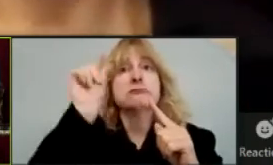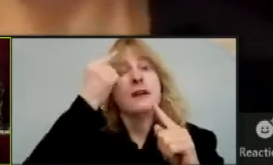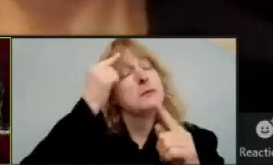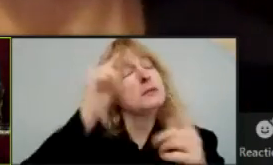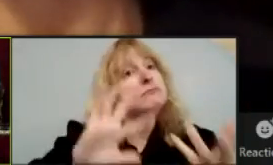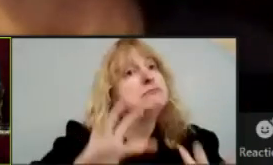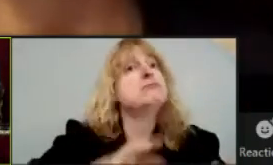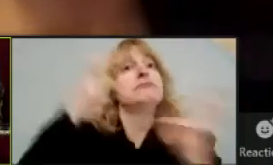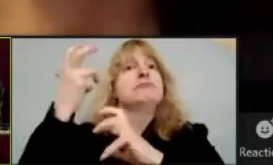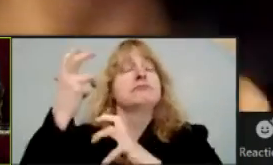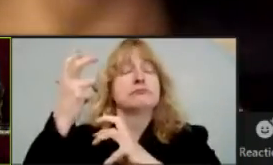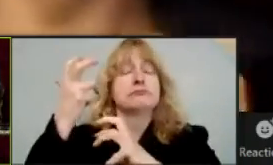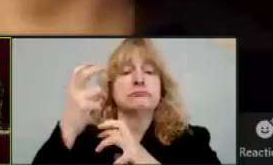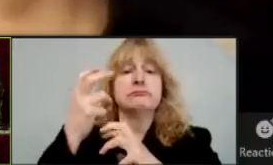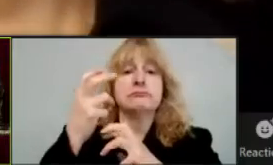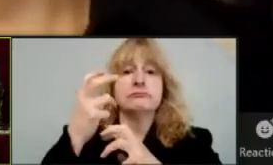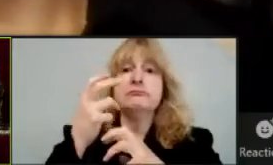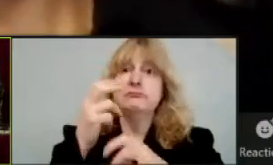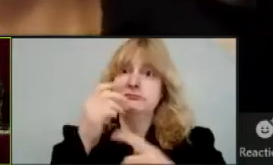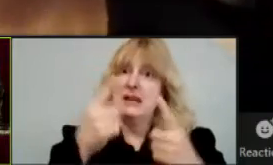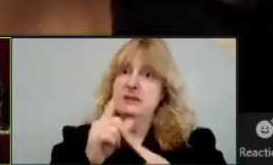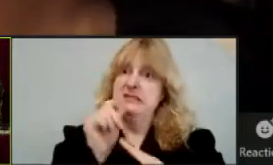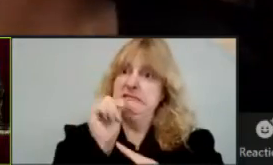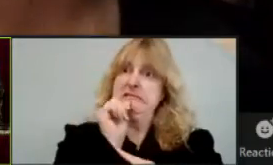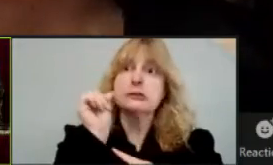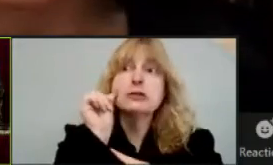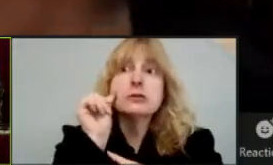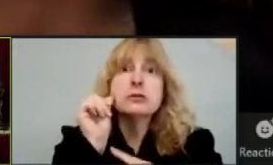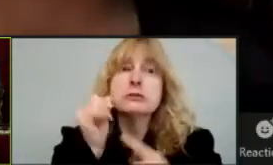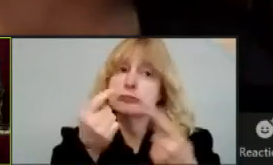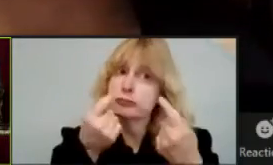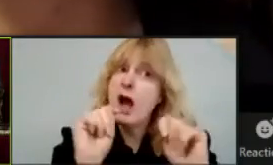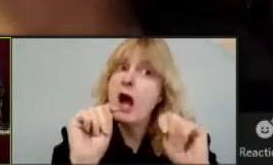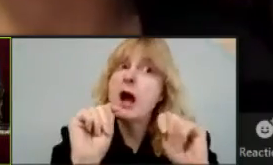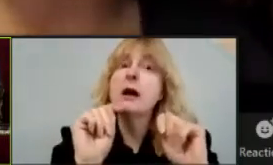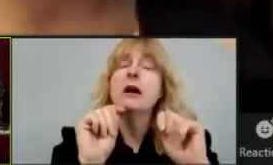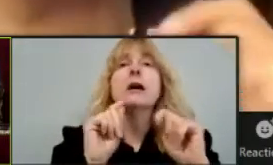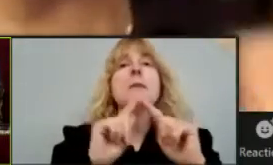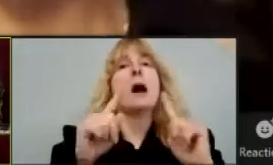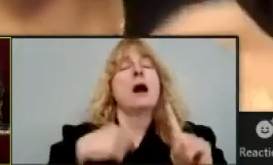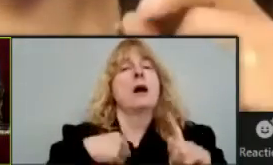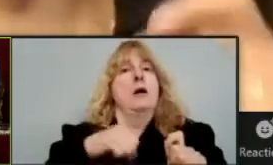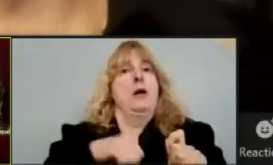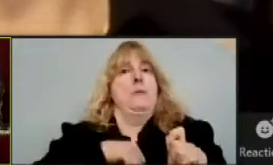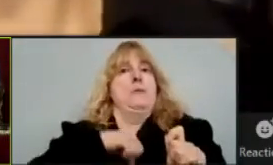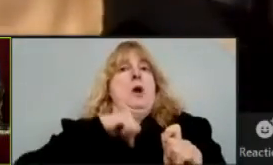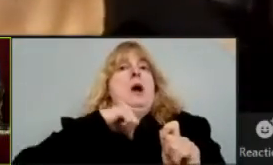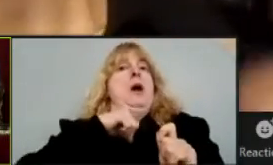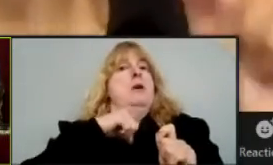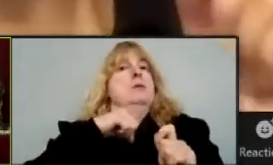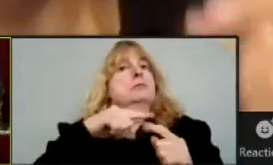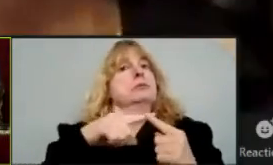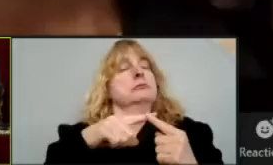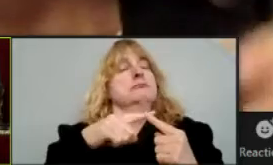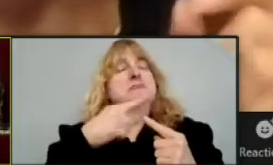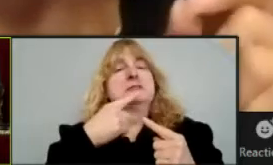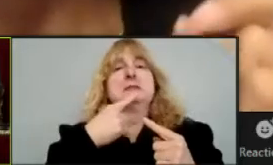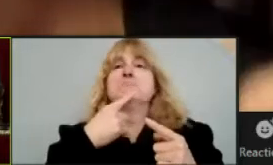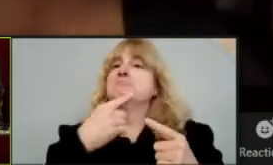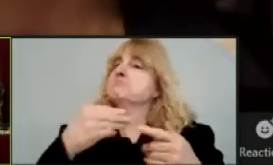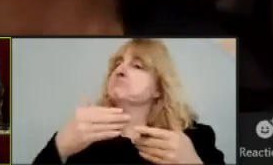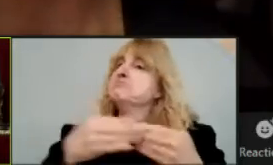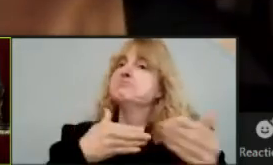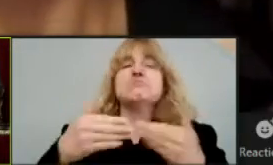that attempted insurrection happened yesterday, I am very proud and pleased to say, in spite of that, the